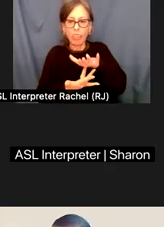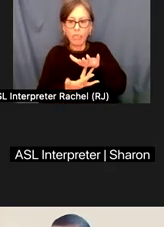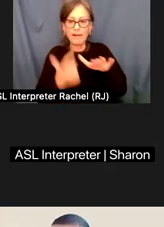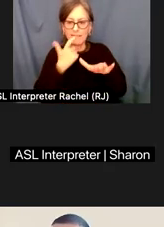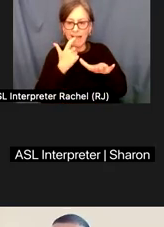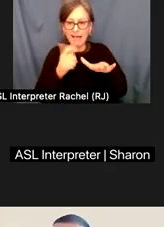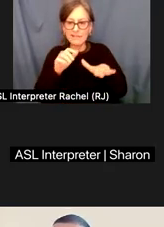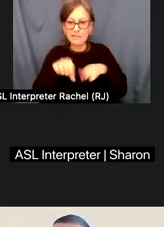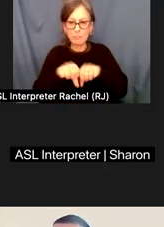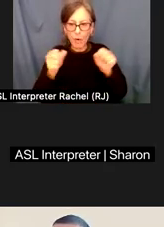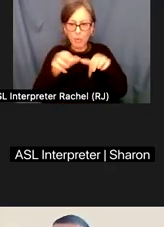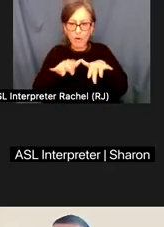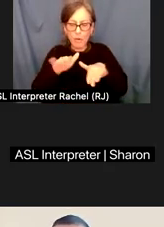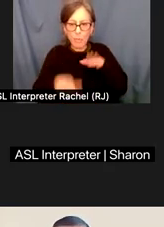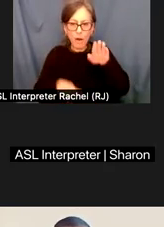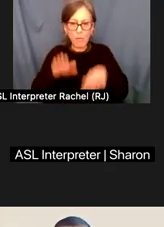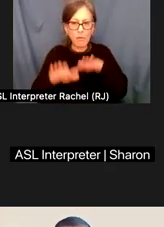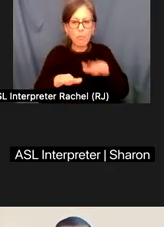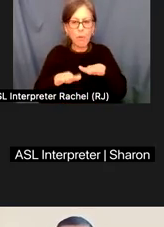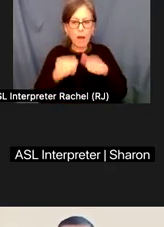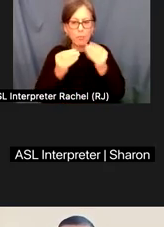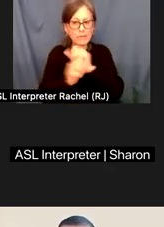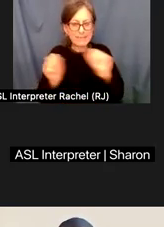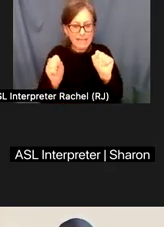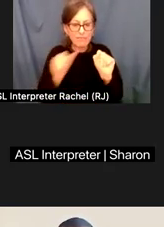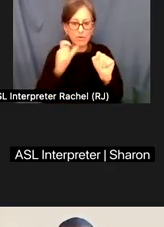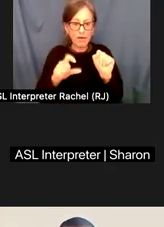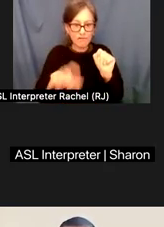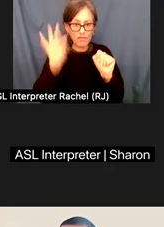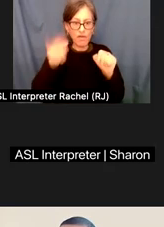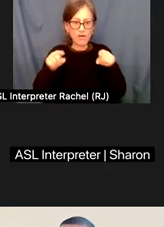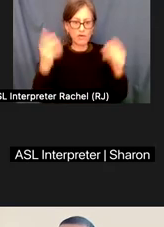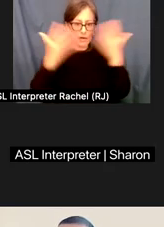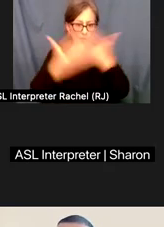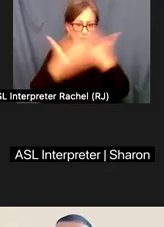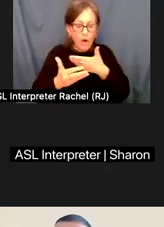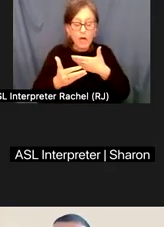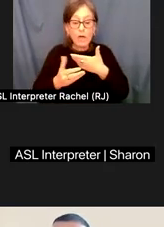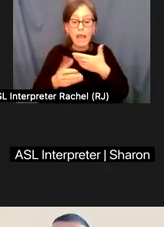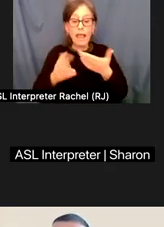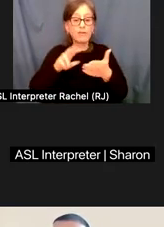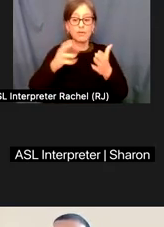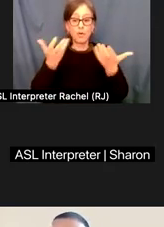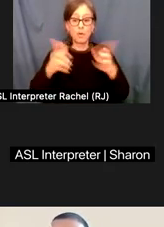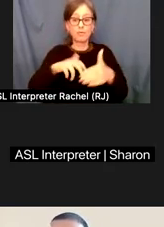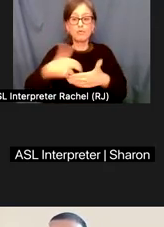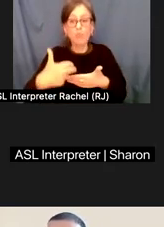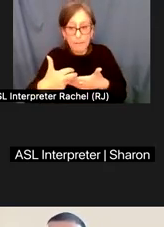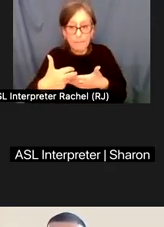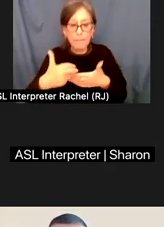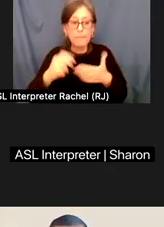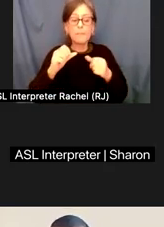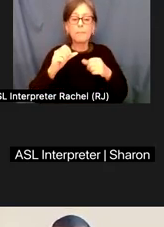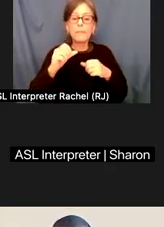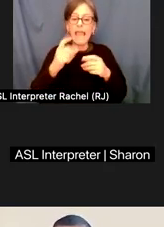to find your shoes in the darkness when there's no light, from tripping over objects. And then it's going to help you leave the room